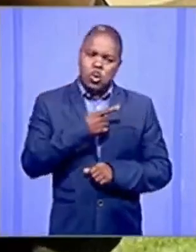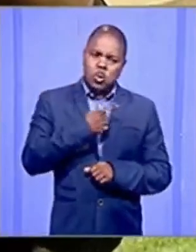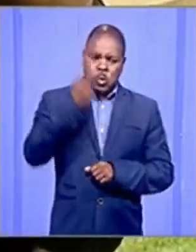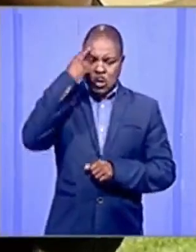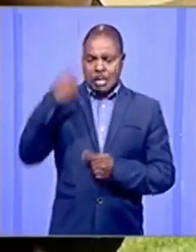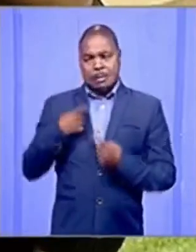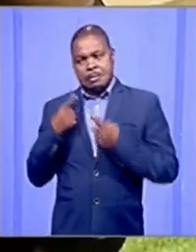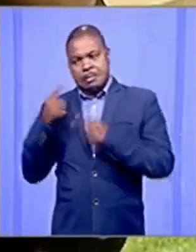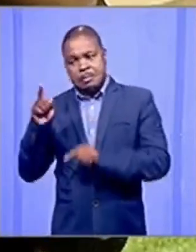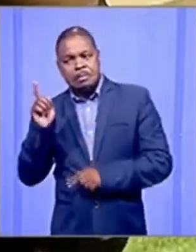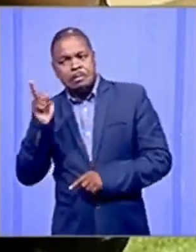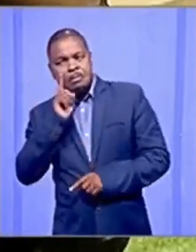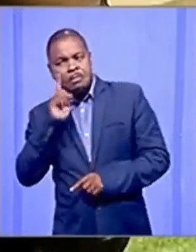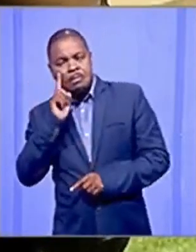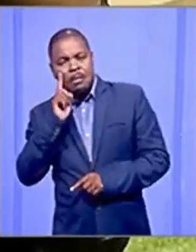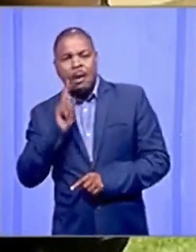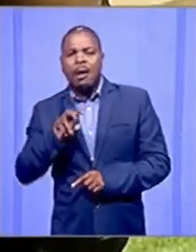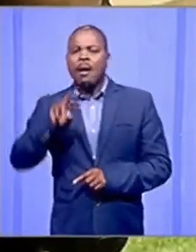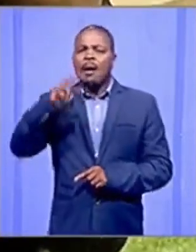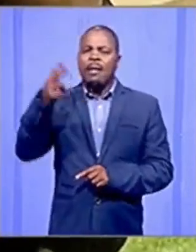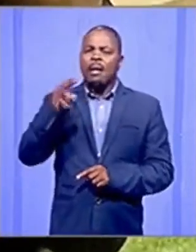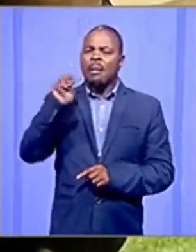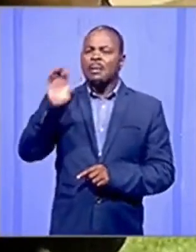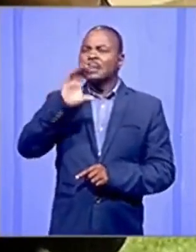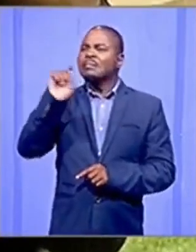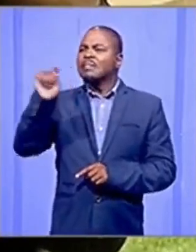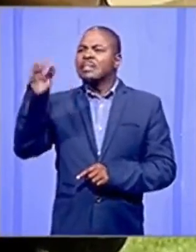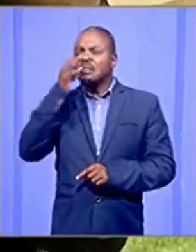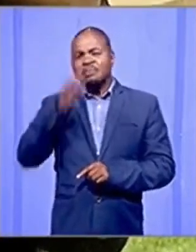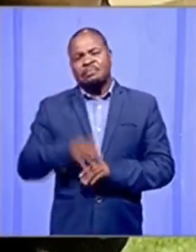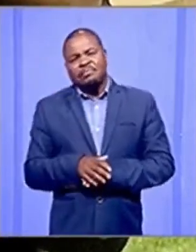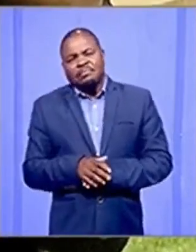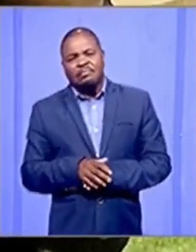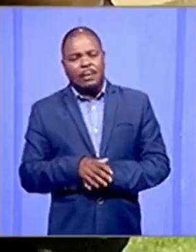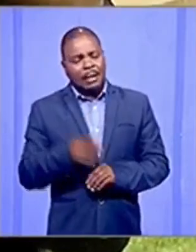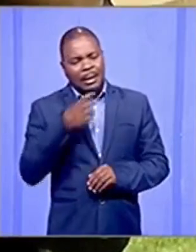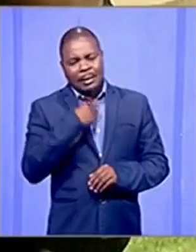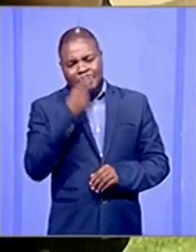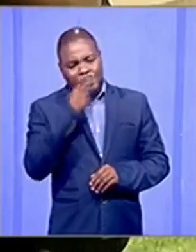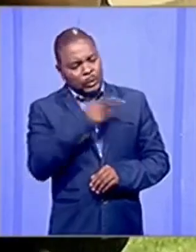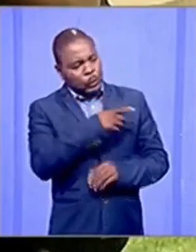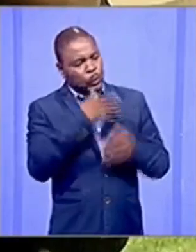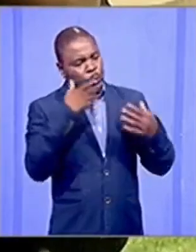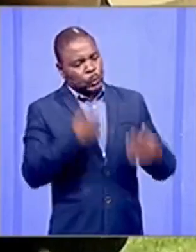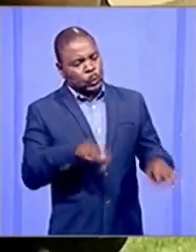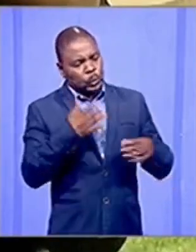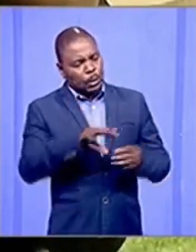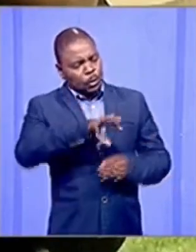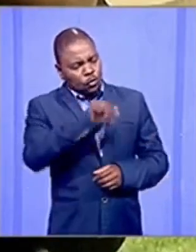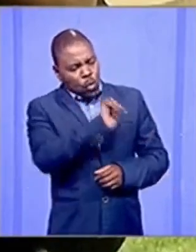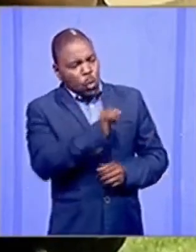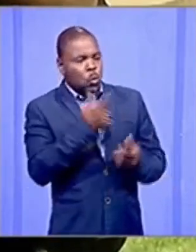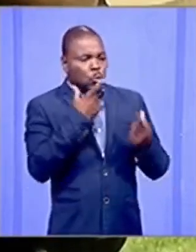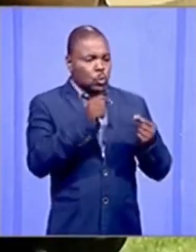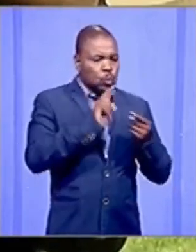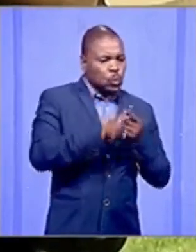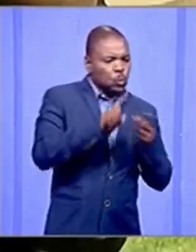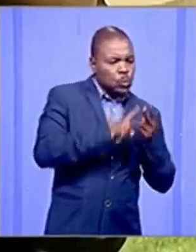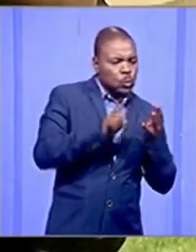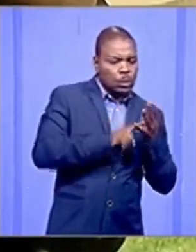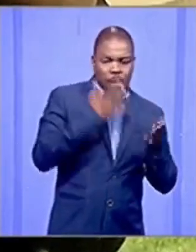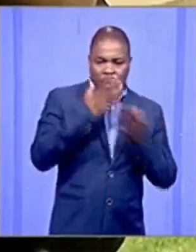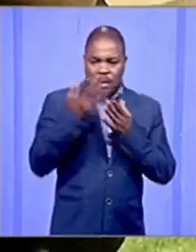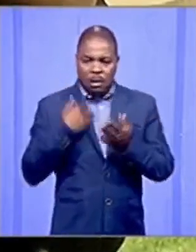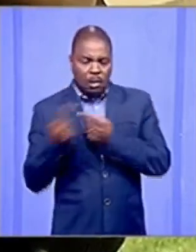piggyback. Other MECs will say, MEC, I see you are doing this in your province. Can we come and